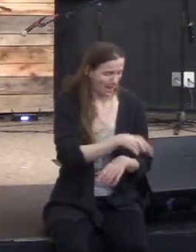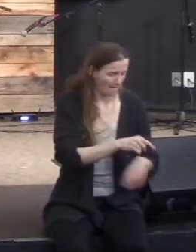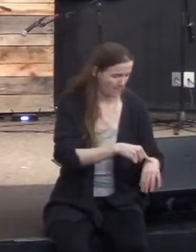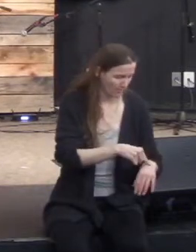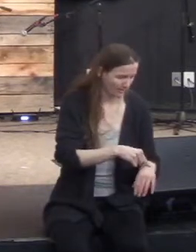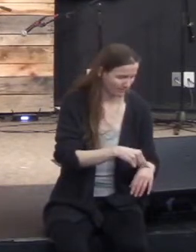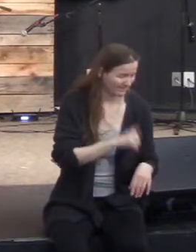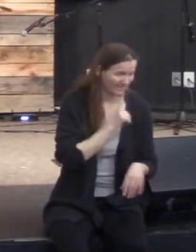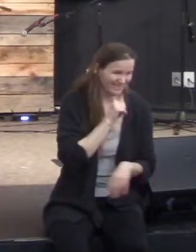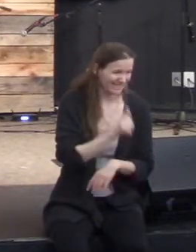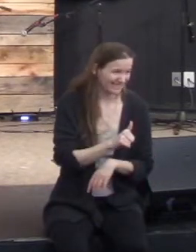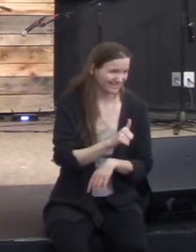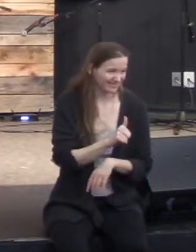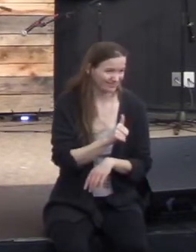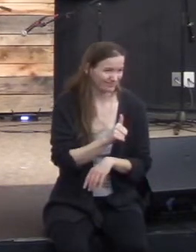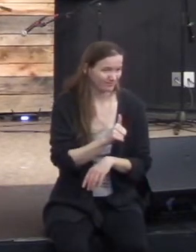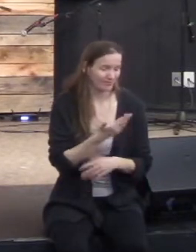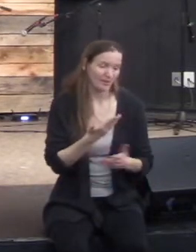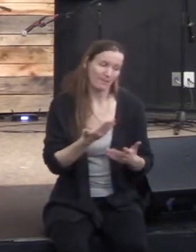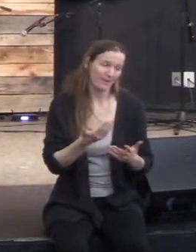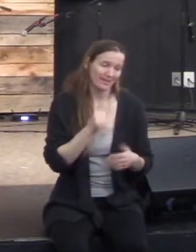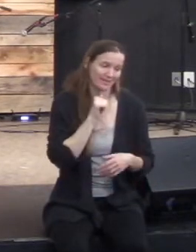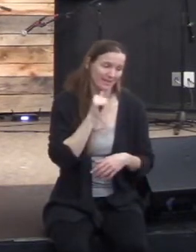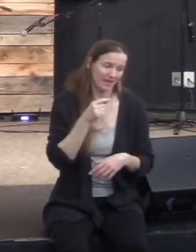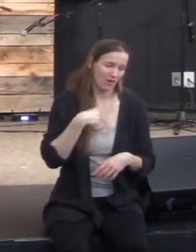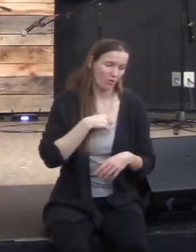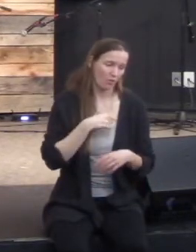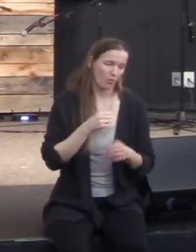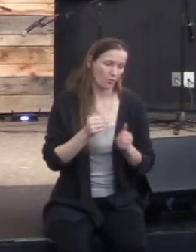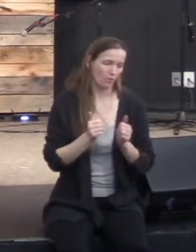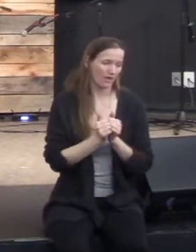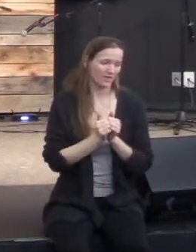But neither did it with us either, right?